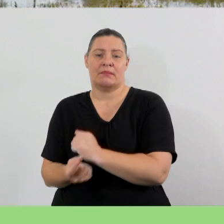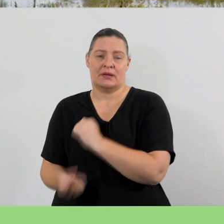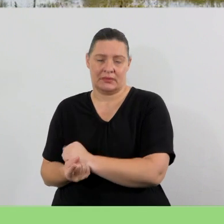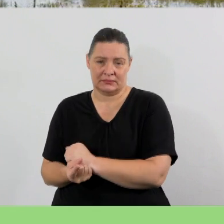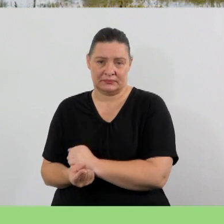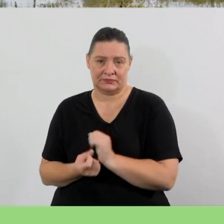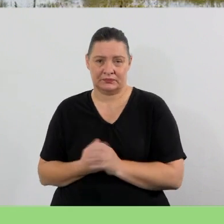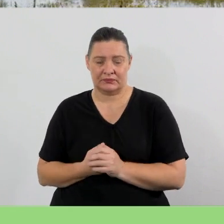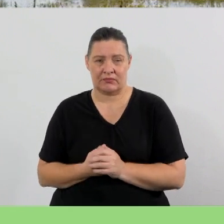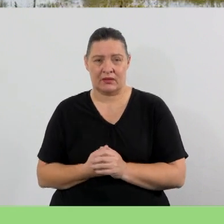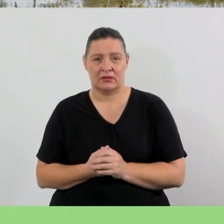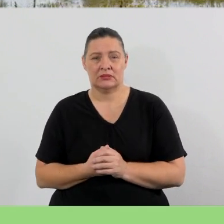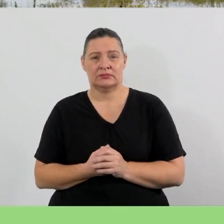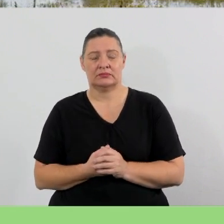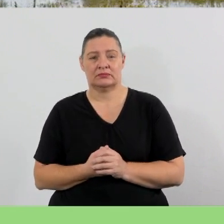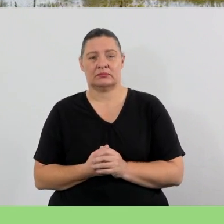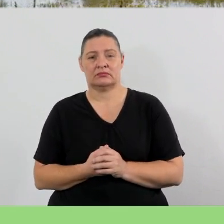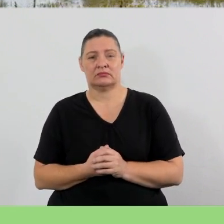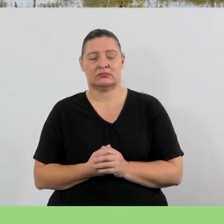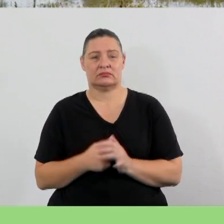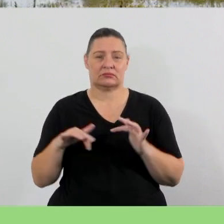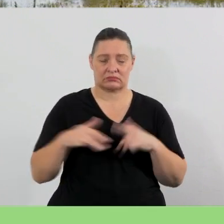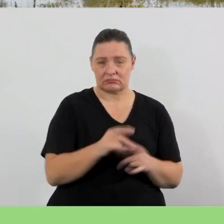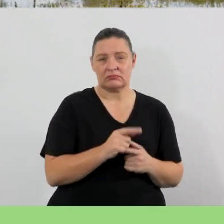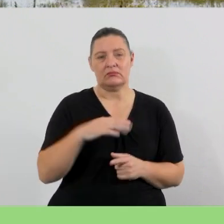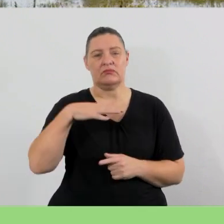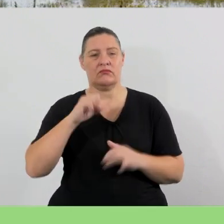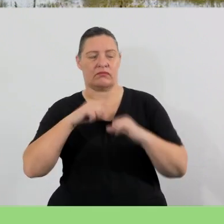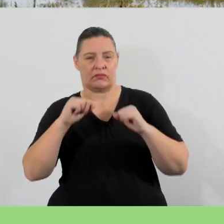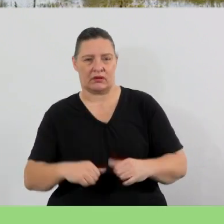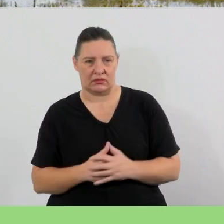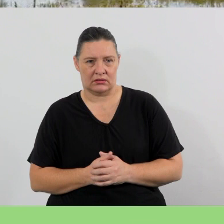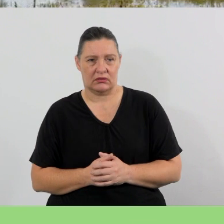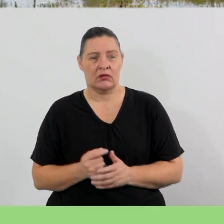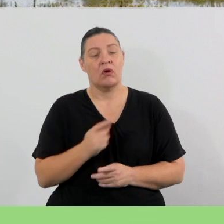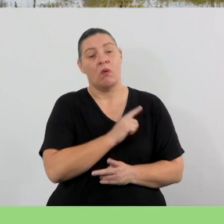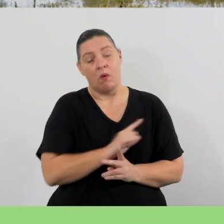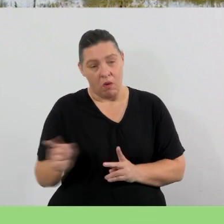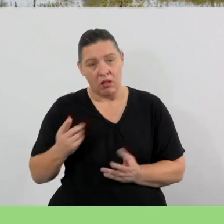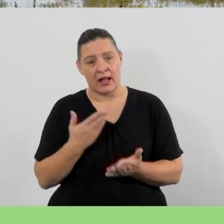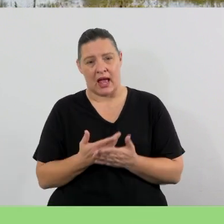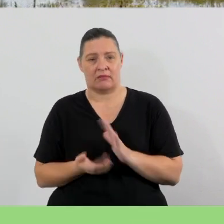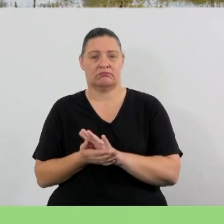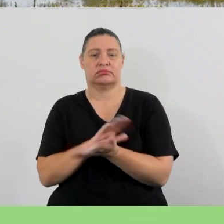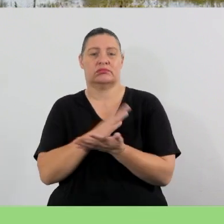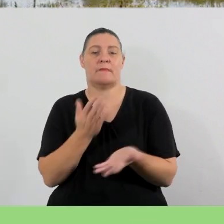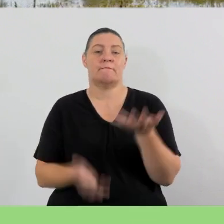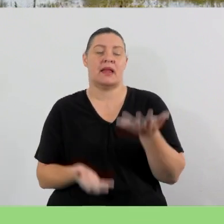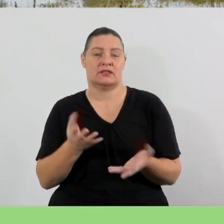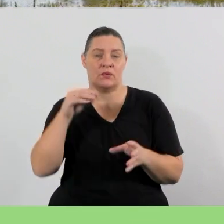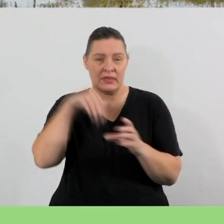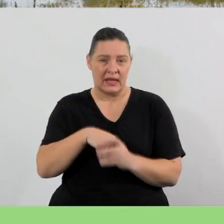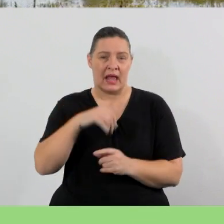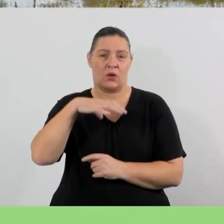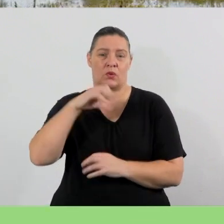that is the effect of drought in our communities or ecosystems. All of these can disrupt the balance